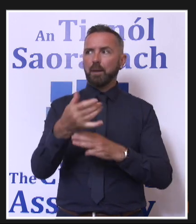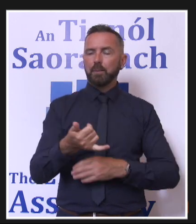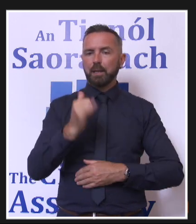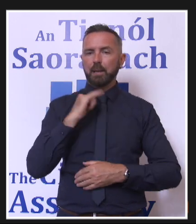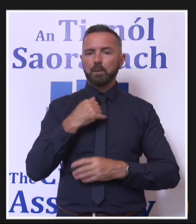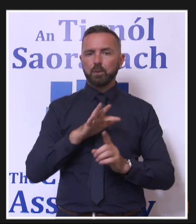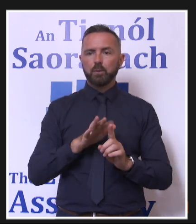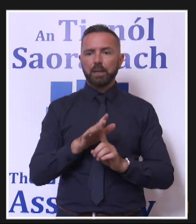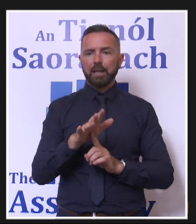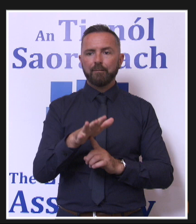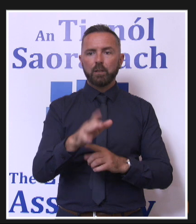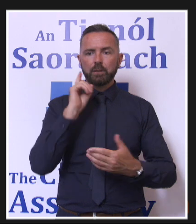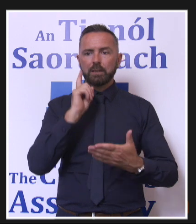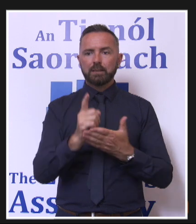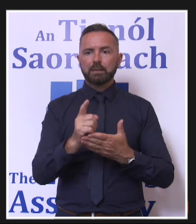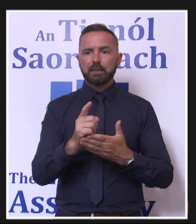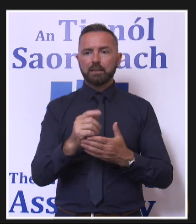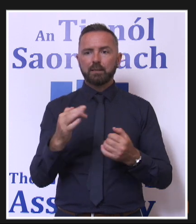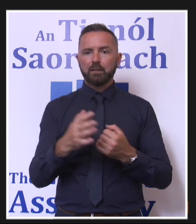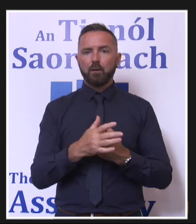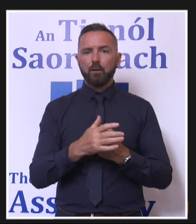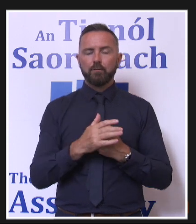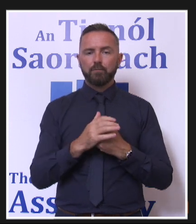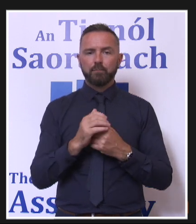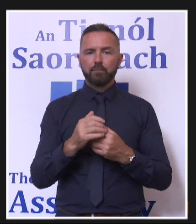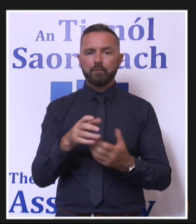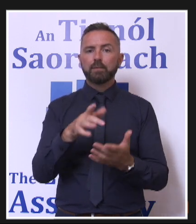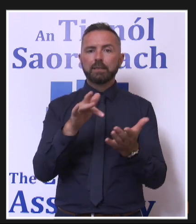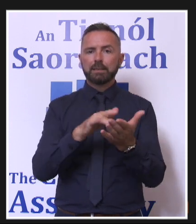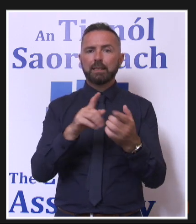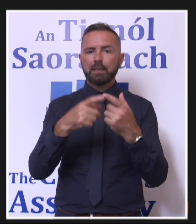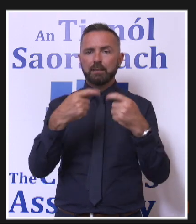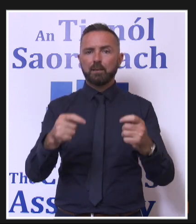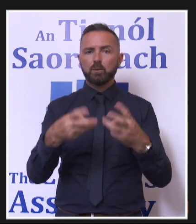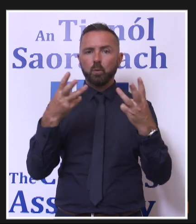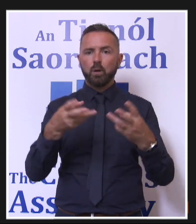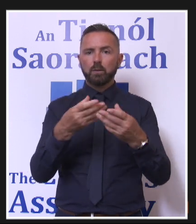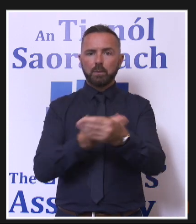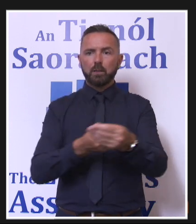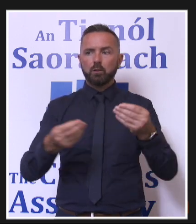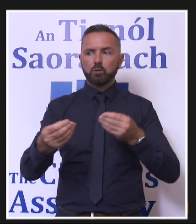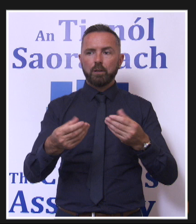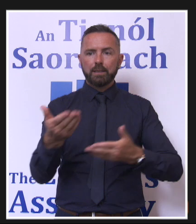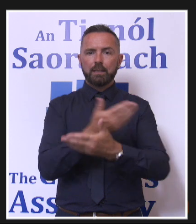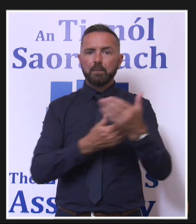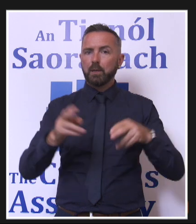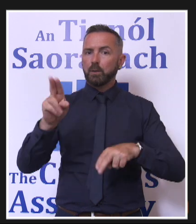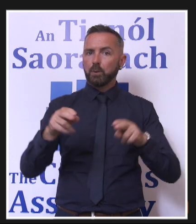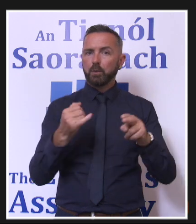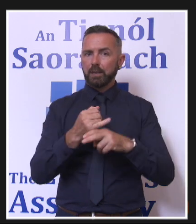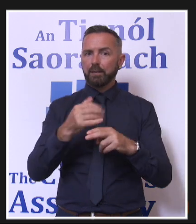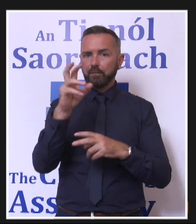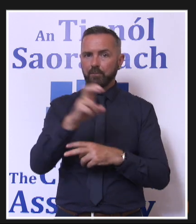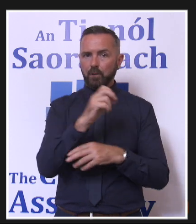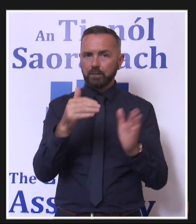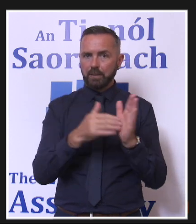really influence the decision making of the Paris Council. So we want them to be able to create deliberation, which is very new in France, obviously,